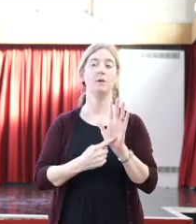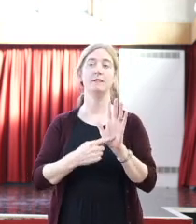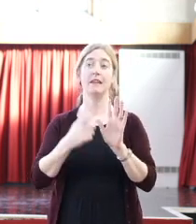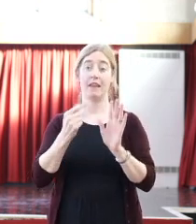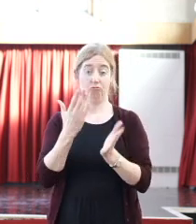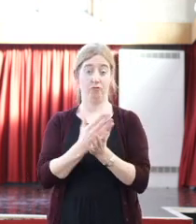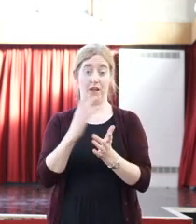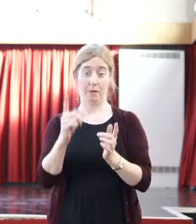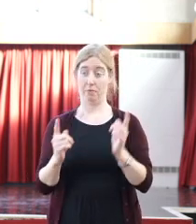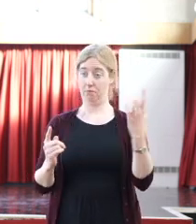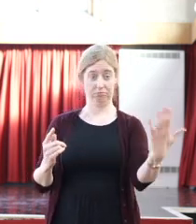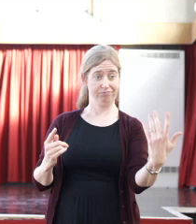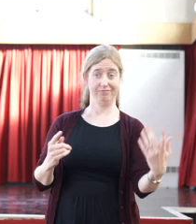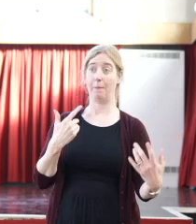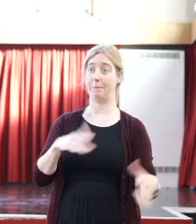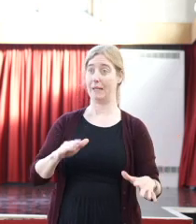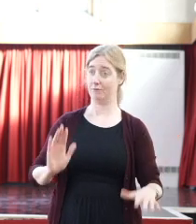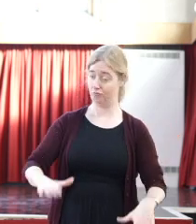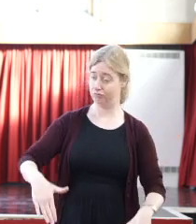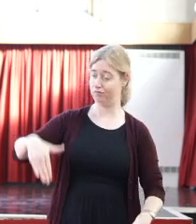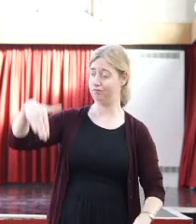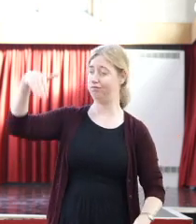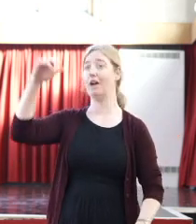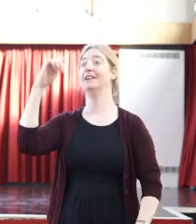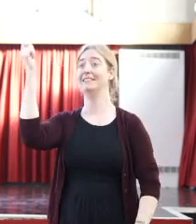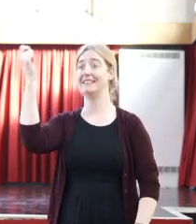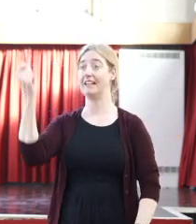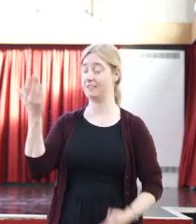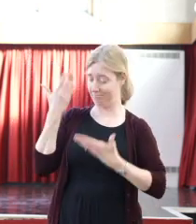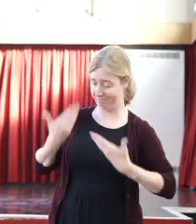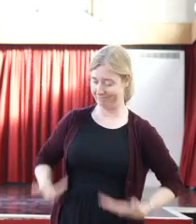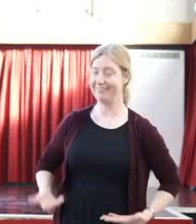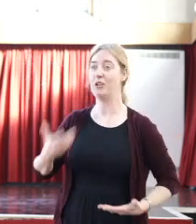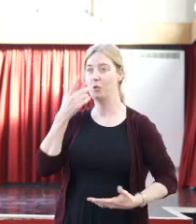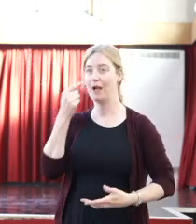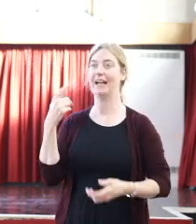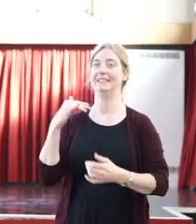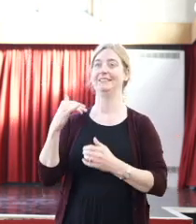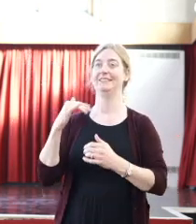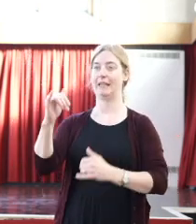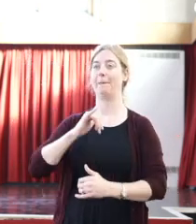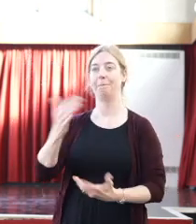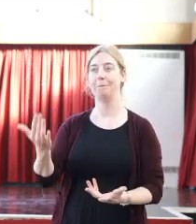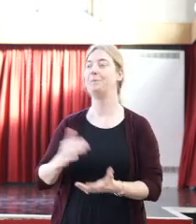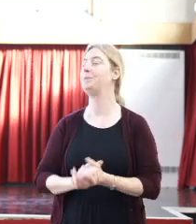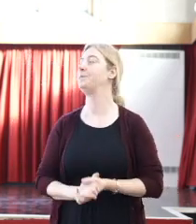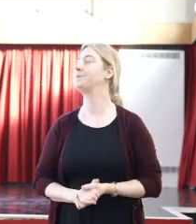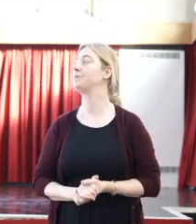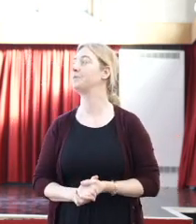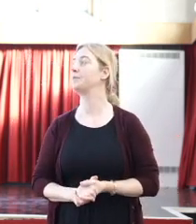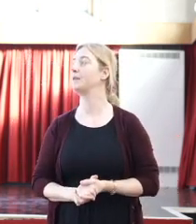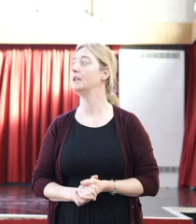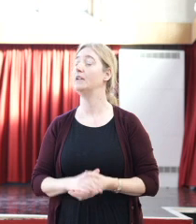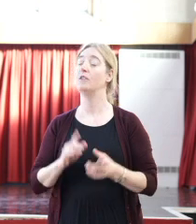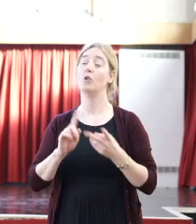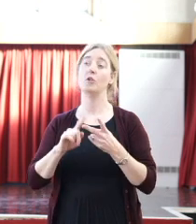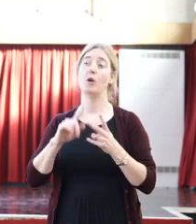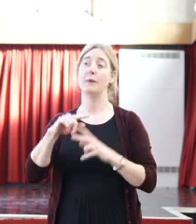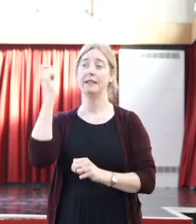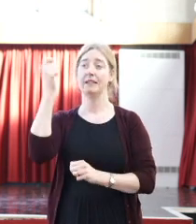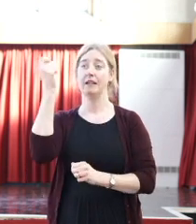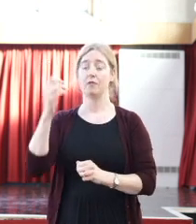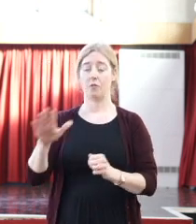flesh and blood their dreams truly can become a reality. We've had huge successes from our